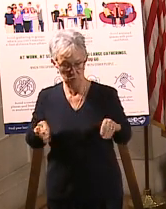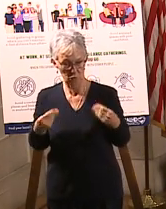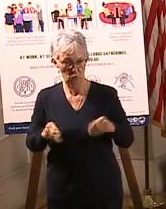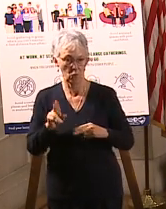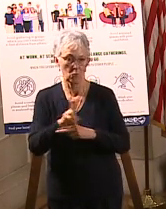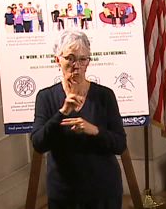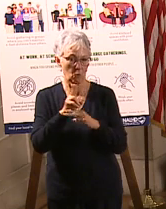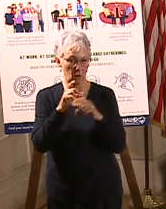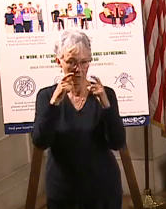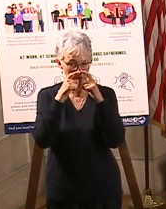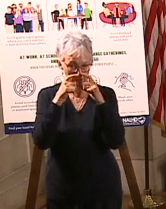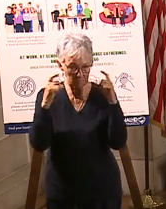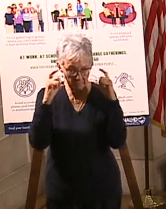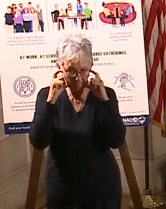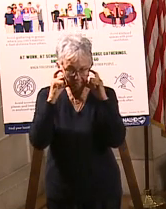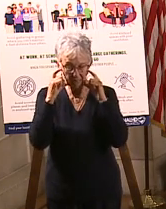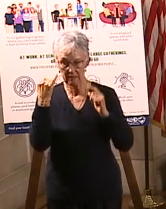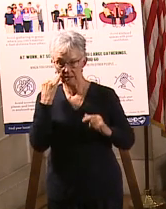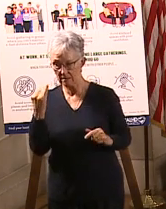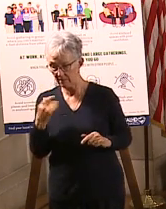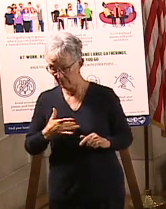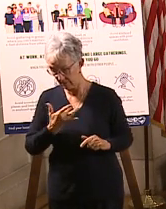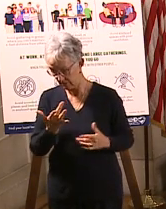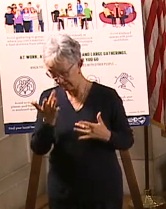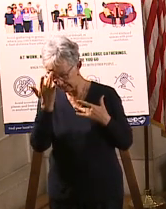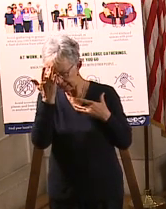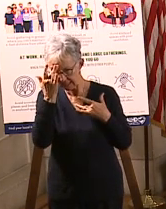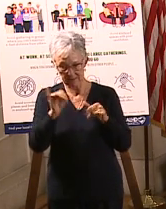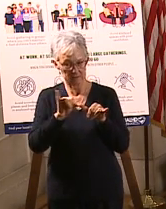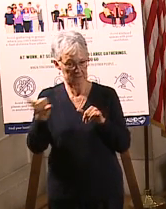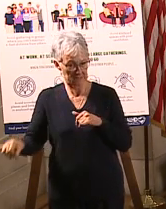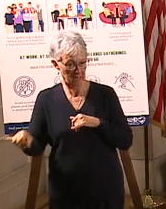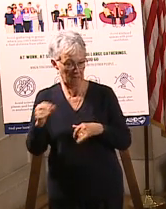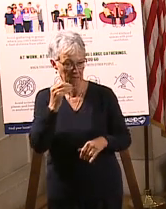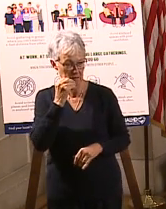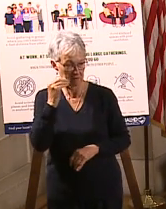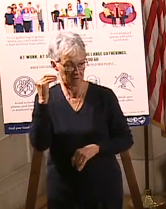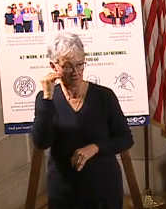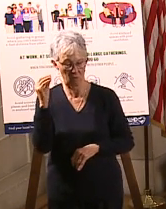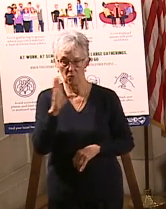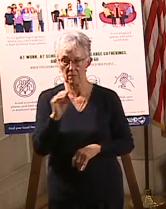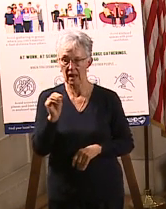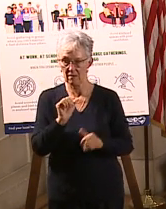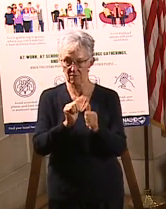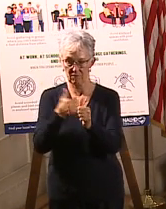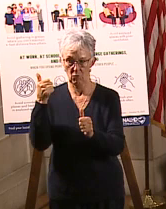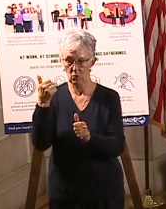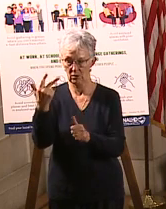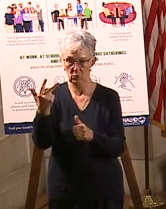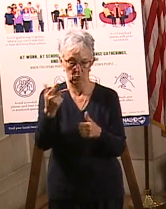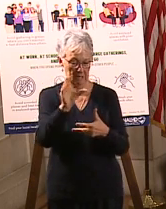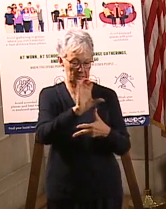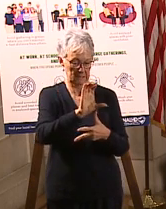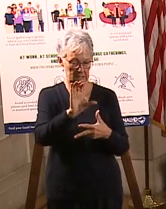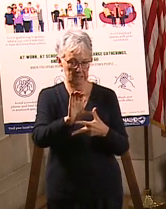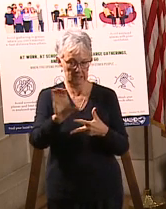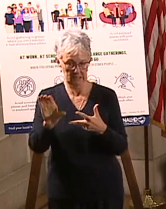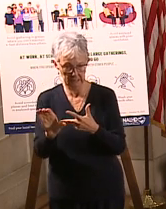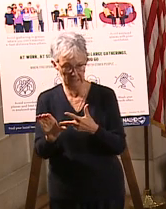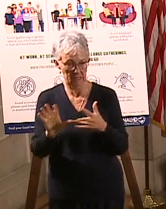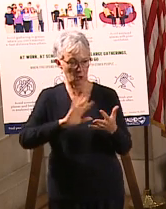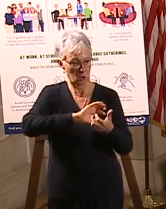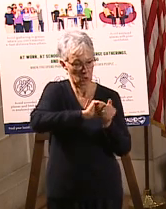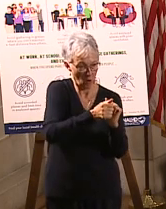sick. Avoid the 3 C's. It spreads from one person to another, especially as we're here in the winter months. You may